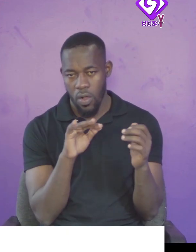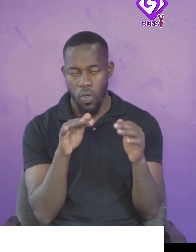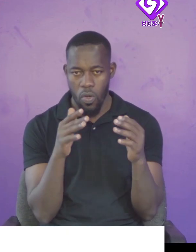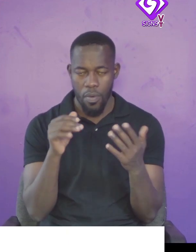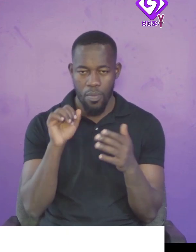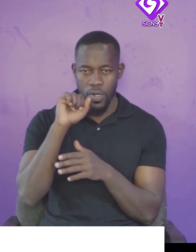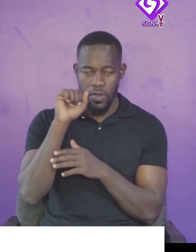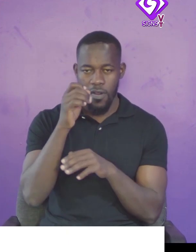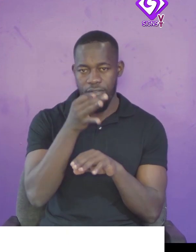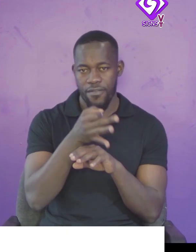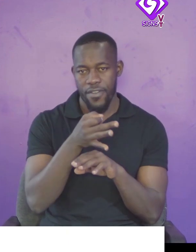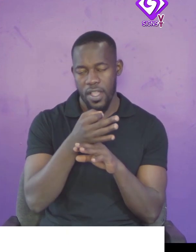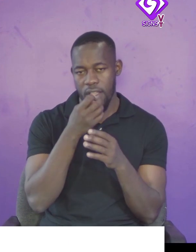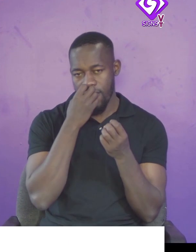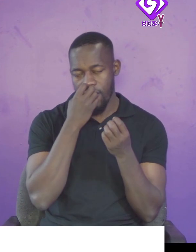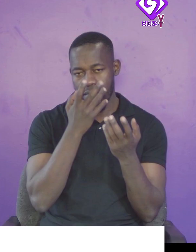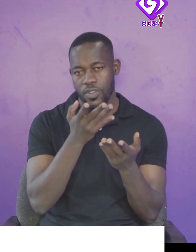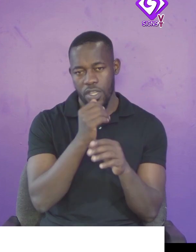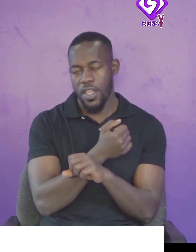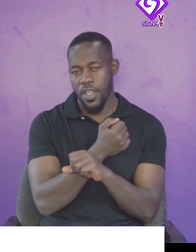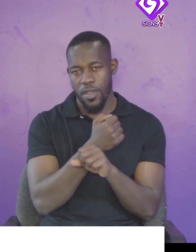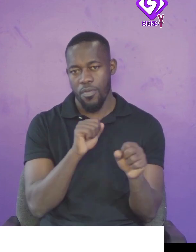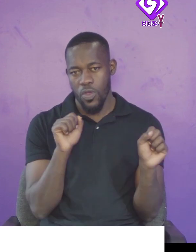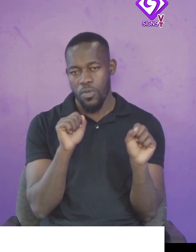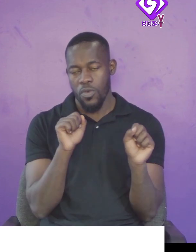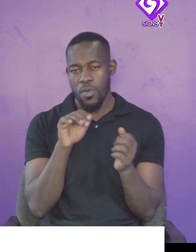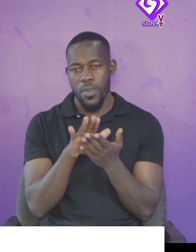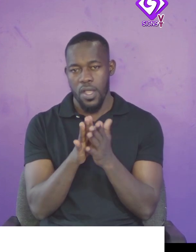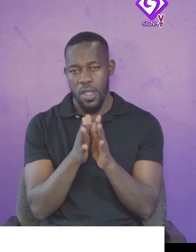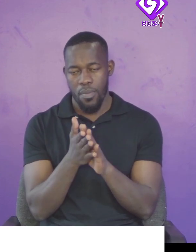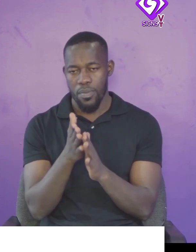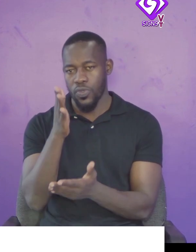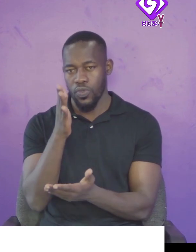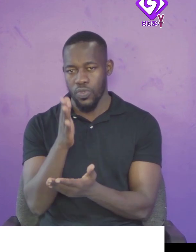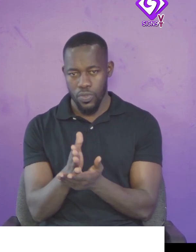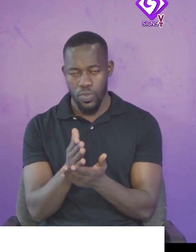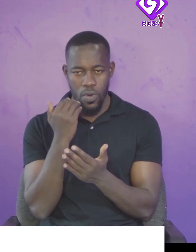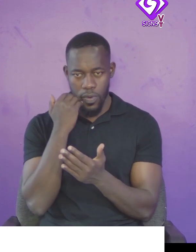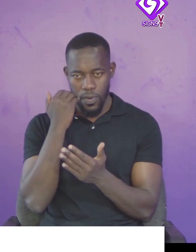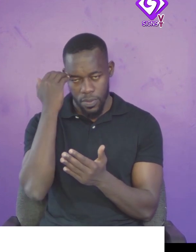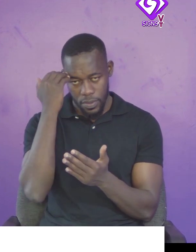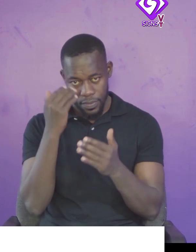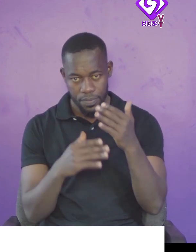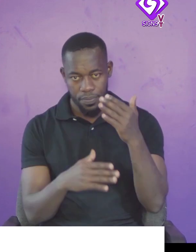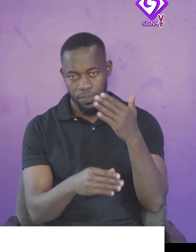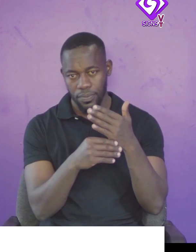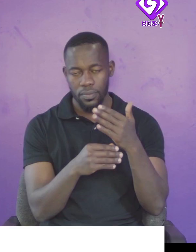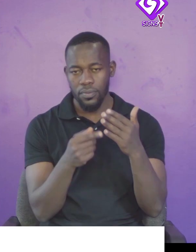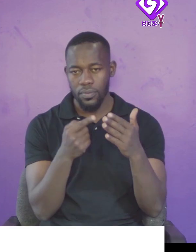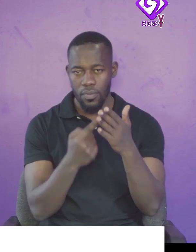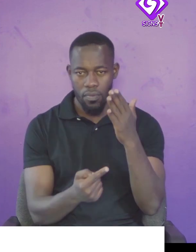cannot substitute for formal proof. The court emphasized that